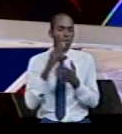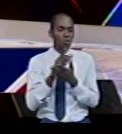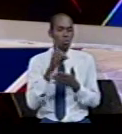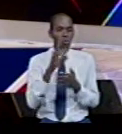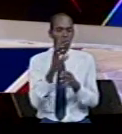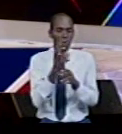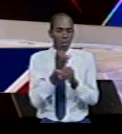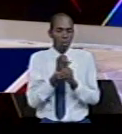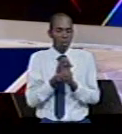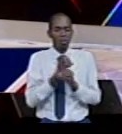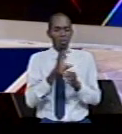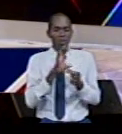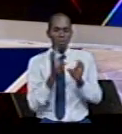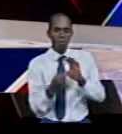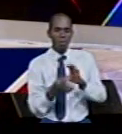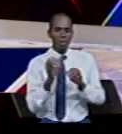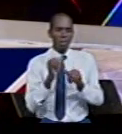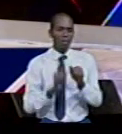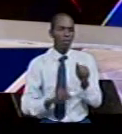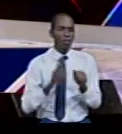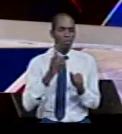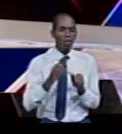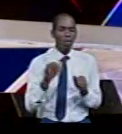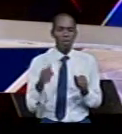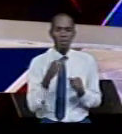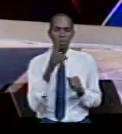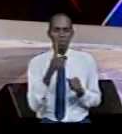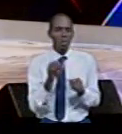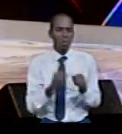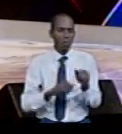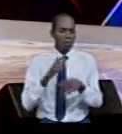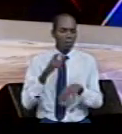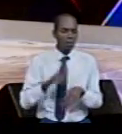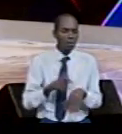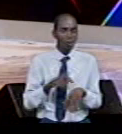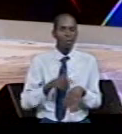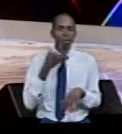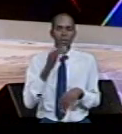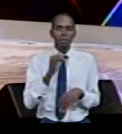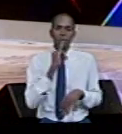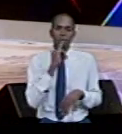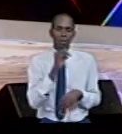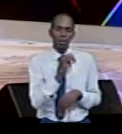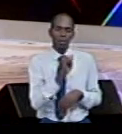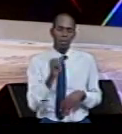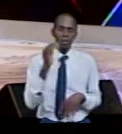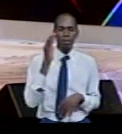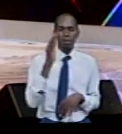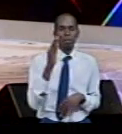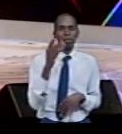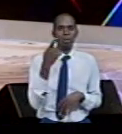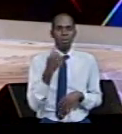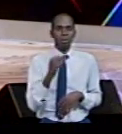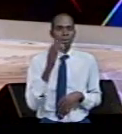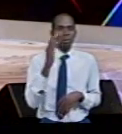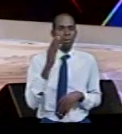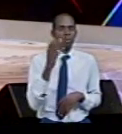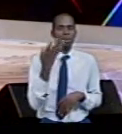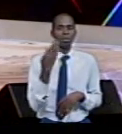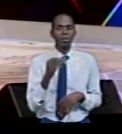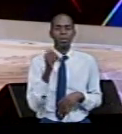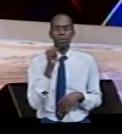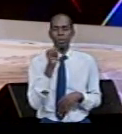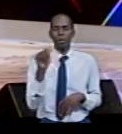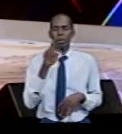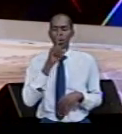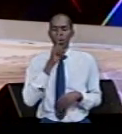converted, anyone, anytime, anywhere, there is a testimony, the testimony of a truly converted